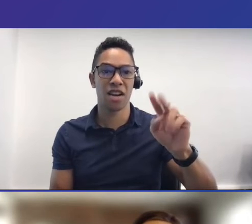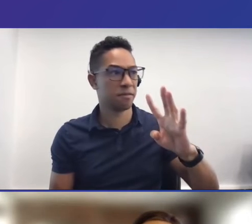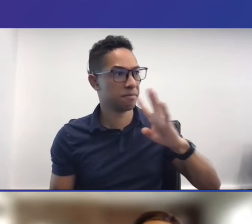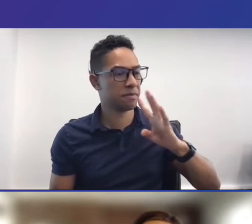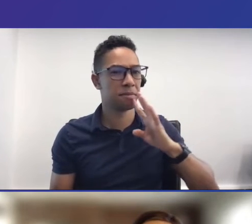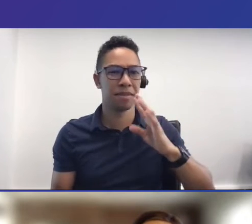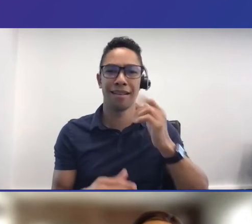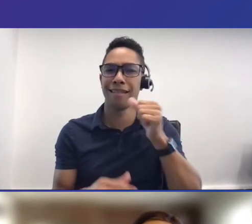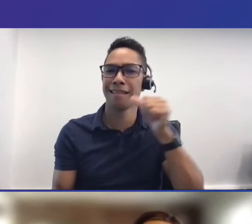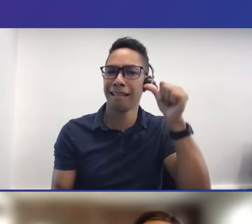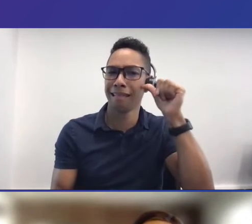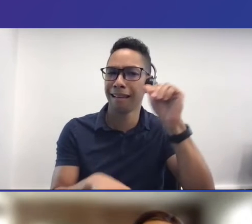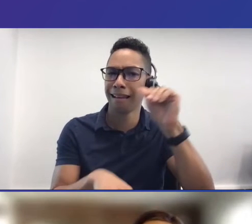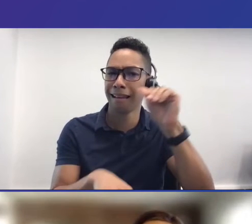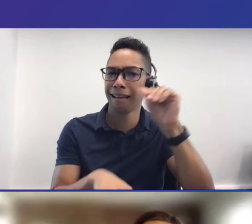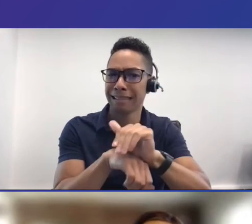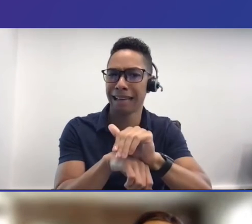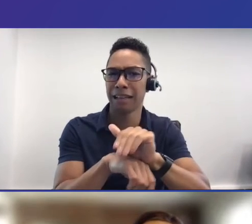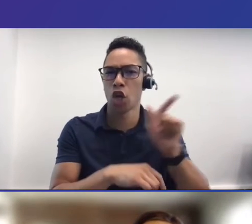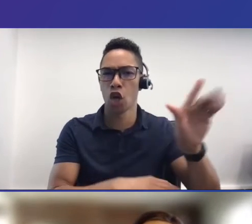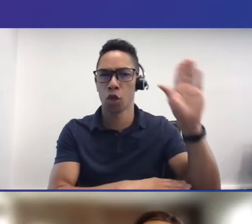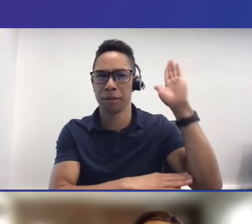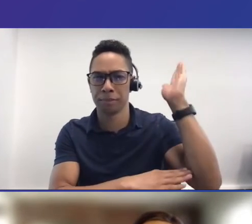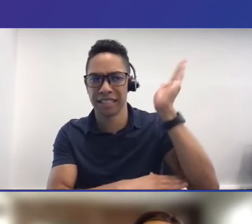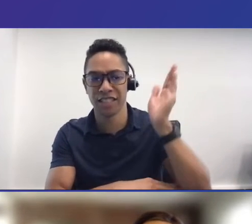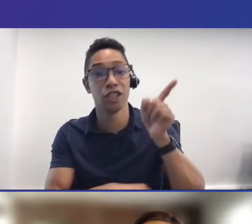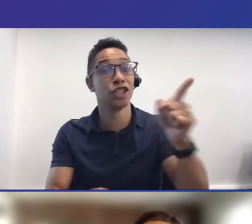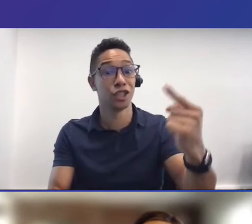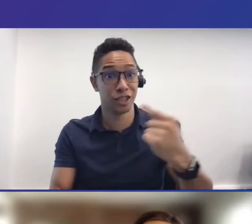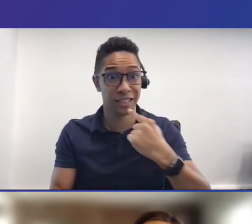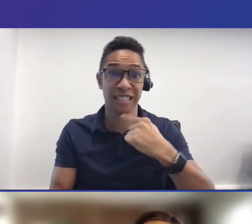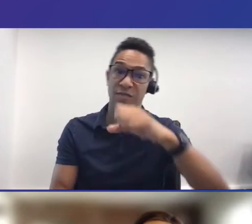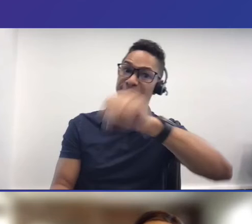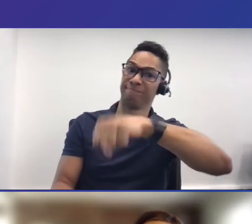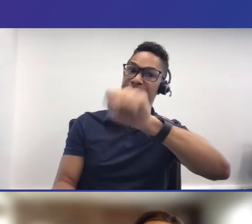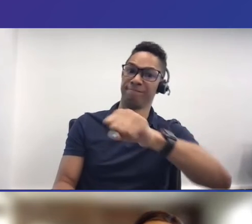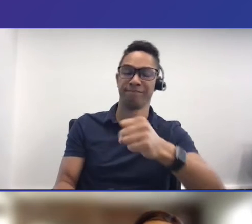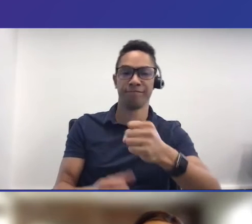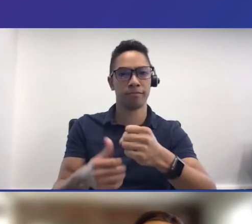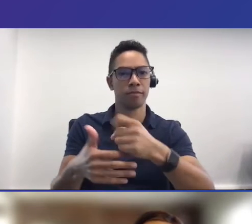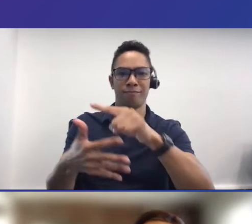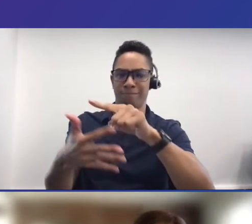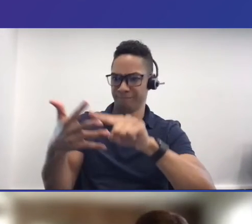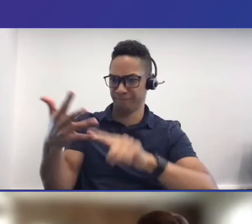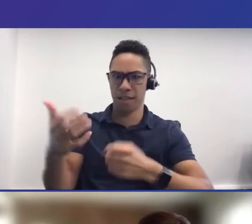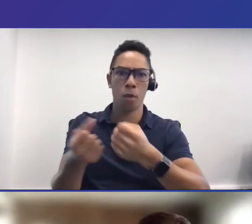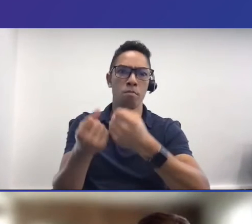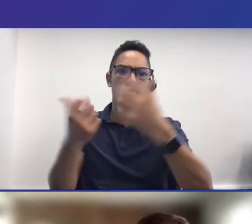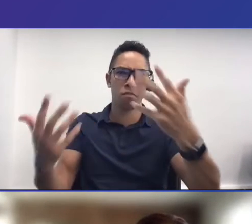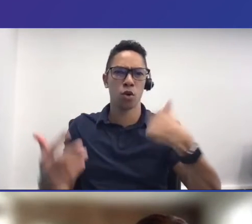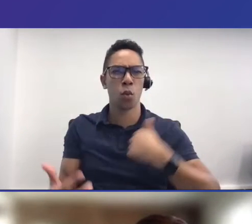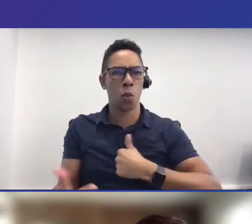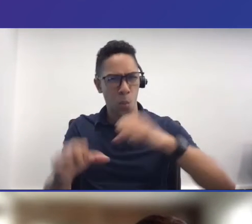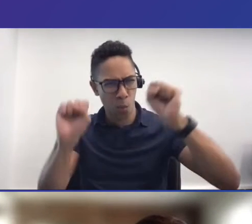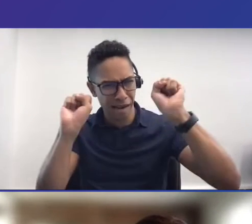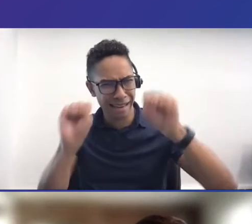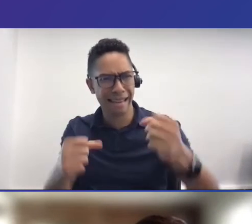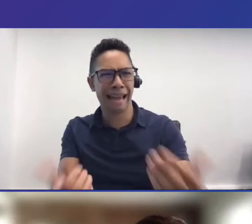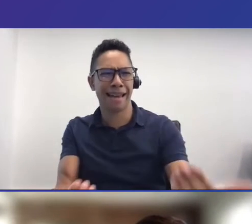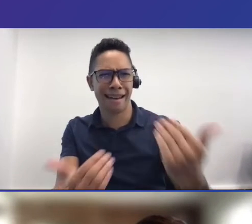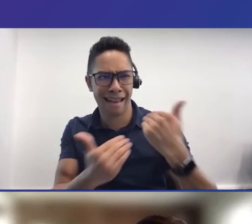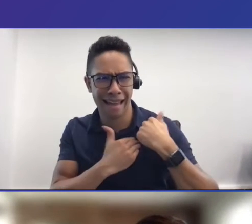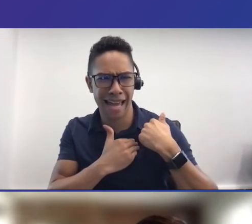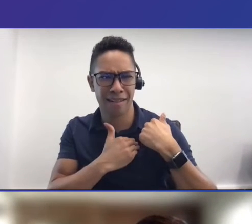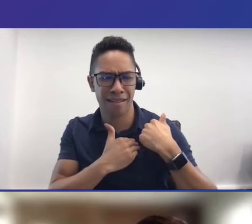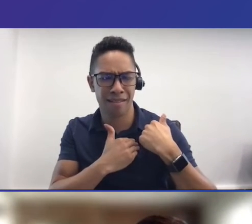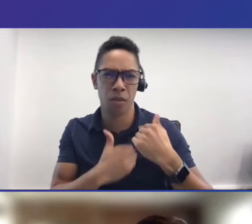keynote last night, and she says, yes, there's so much we can handle. I love that she admitted